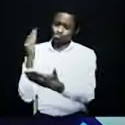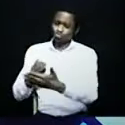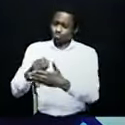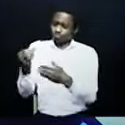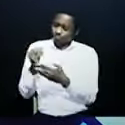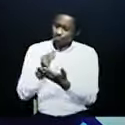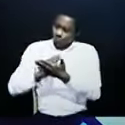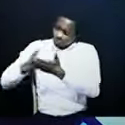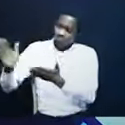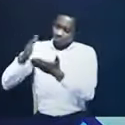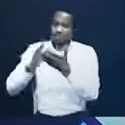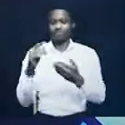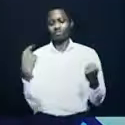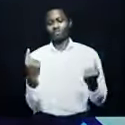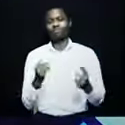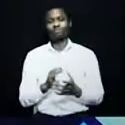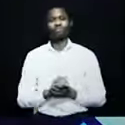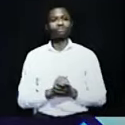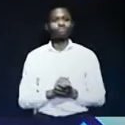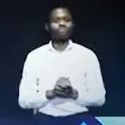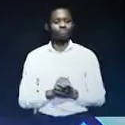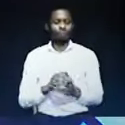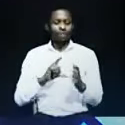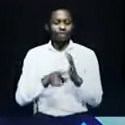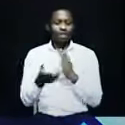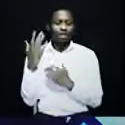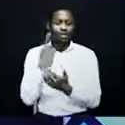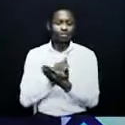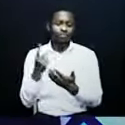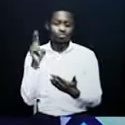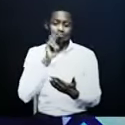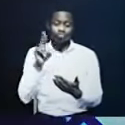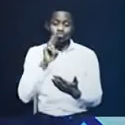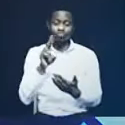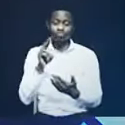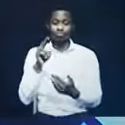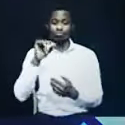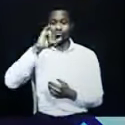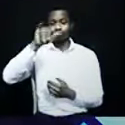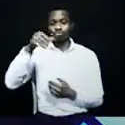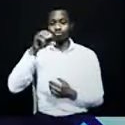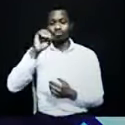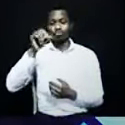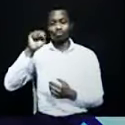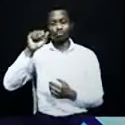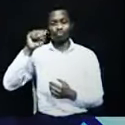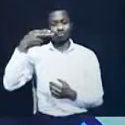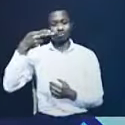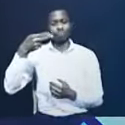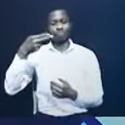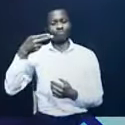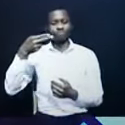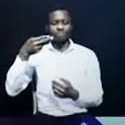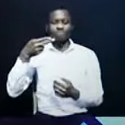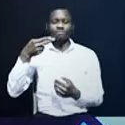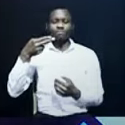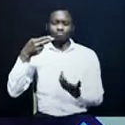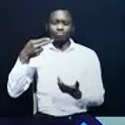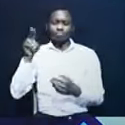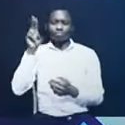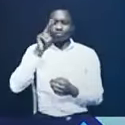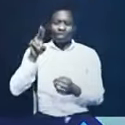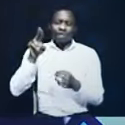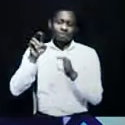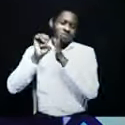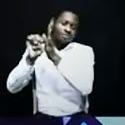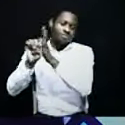And then we use Joseph as an example. And though she spoke to Joseph day after